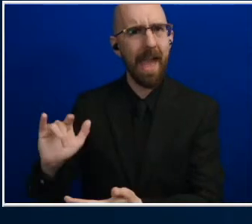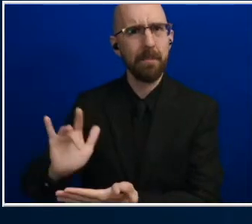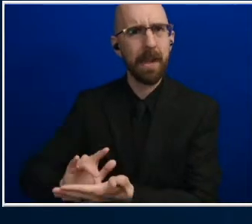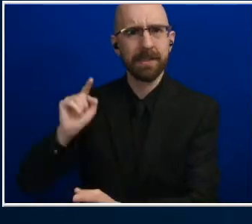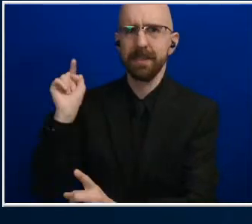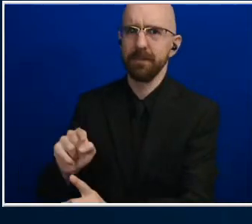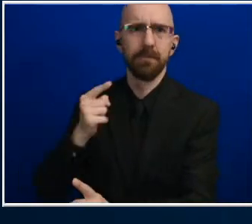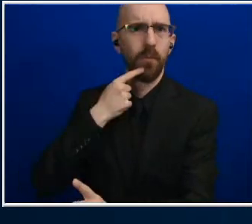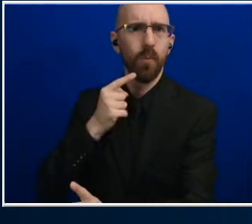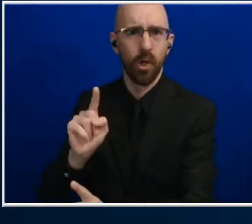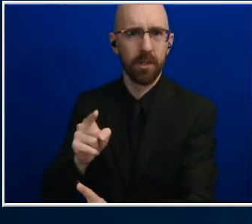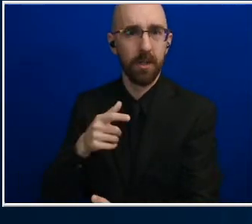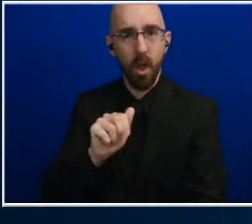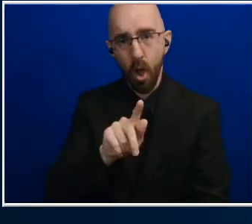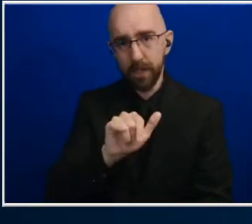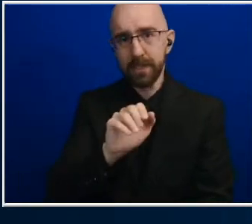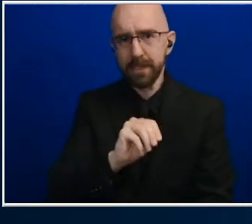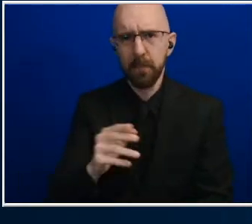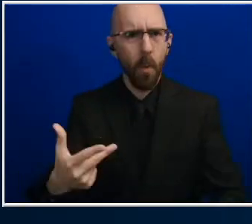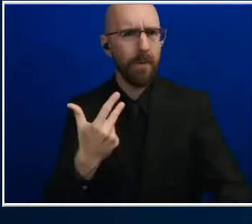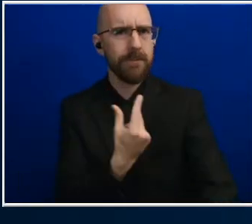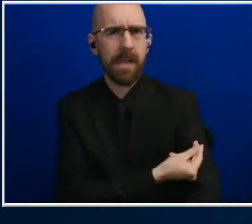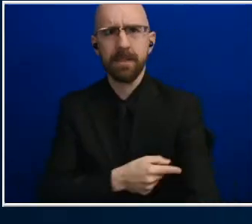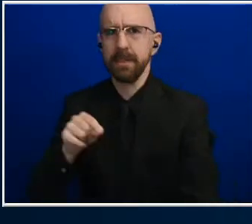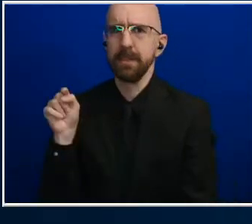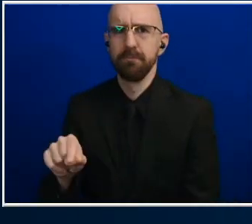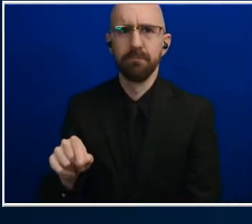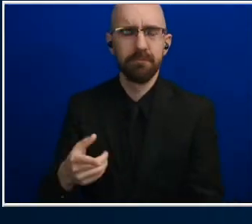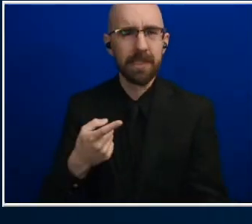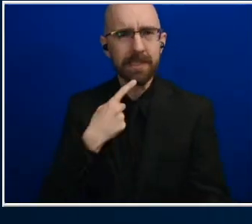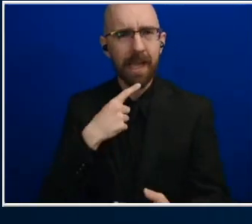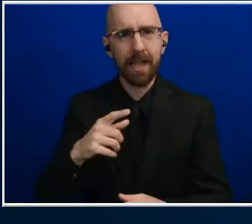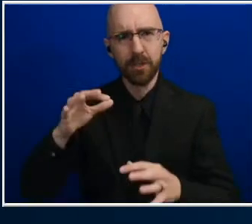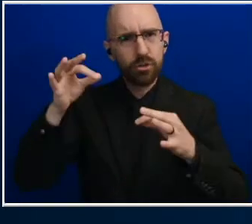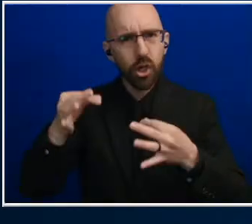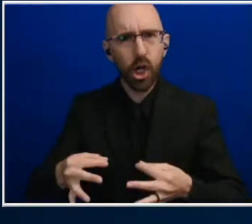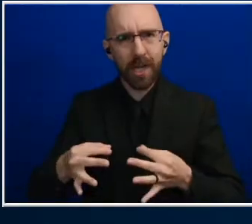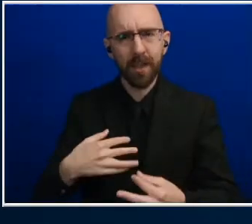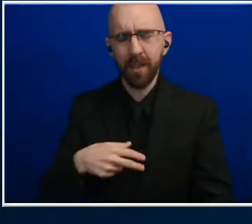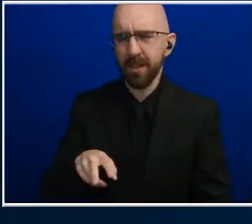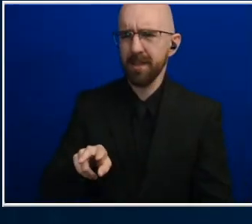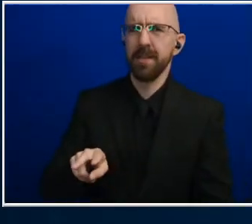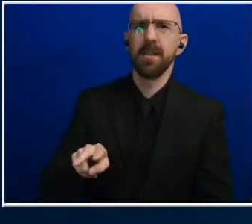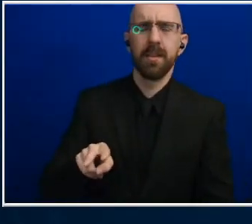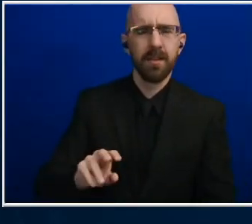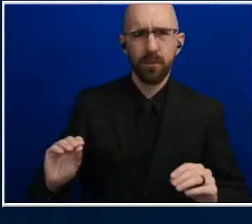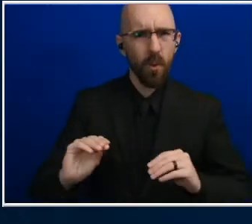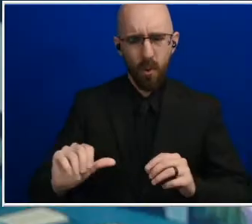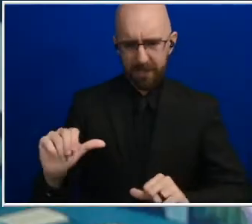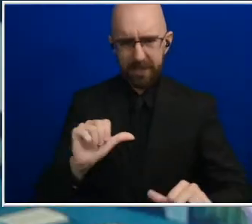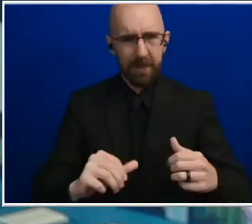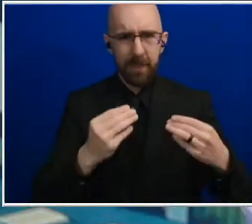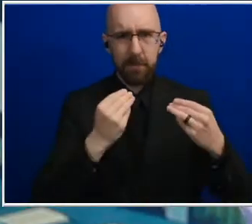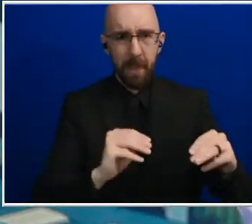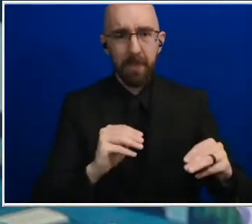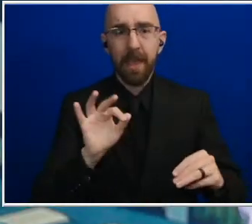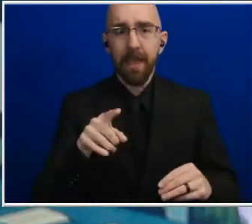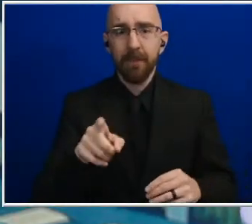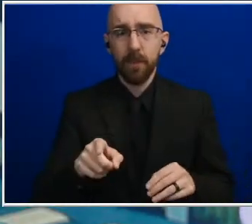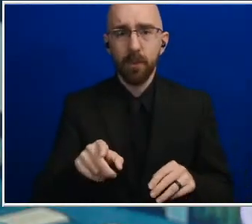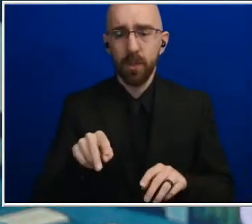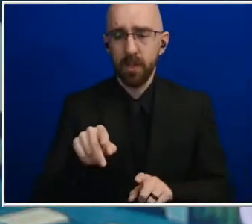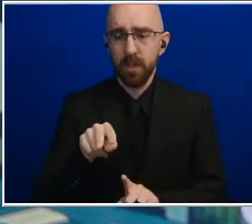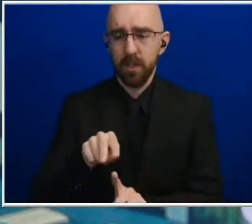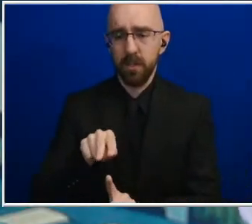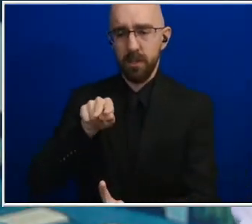autism. Well, it's the vaccine. And people say it with such certainty, but there is no scientific method, because if you sit back and you compare all the